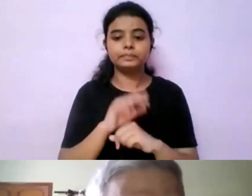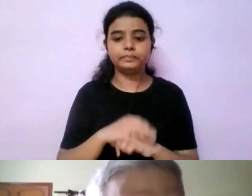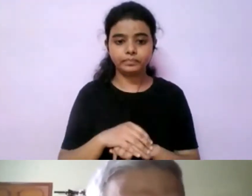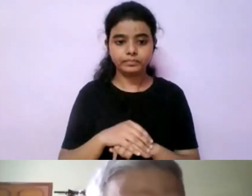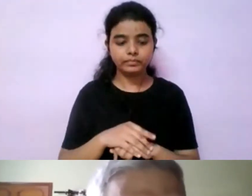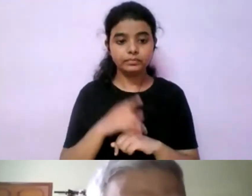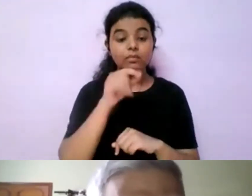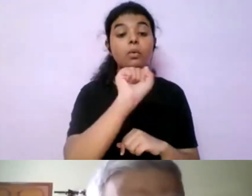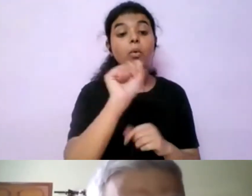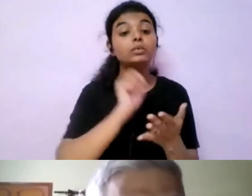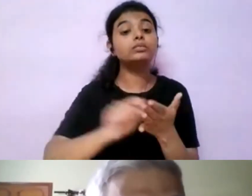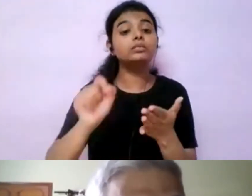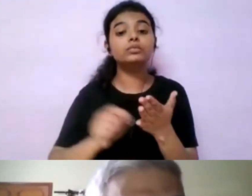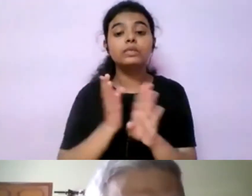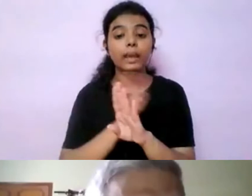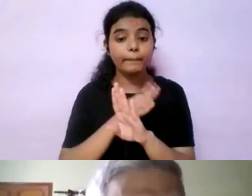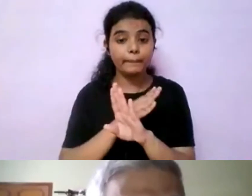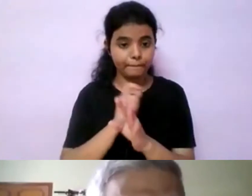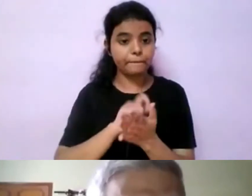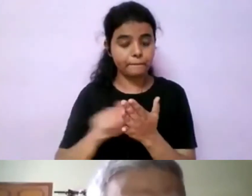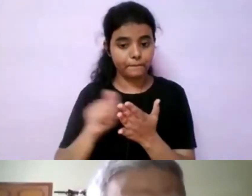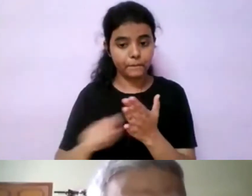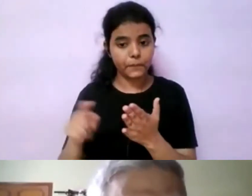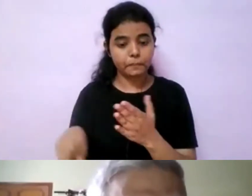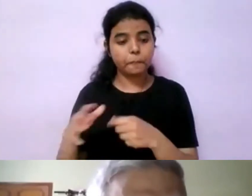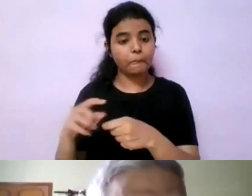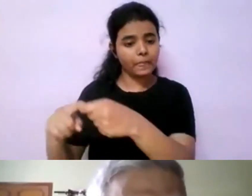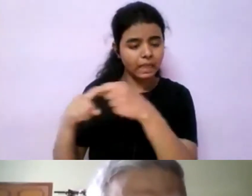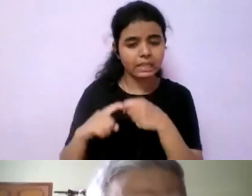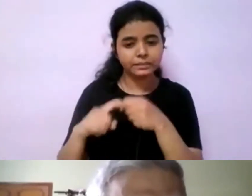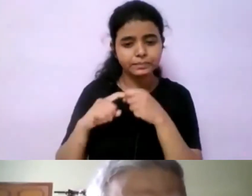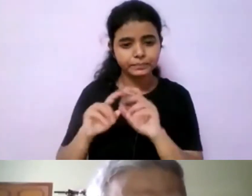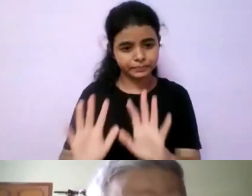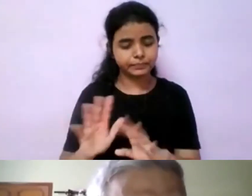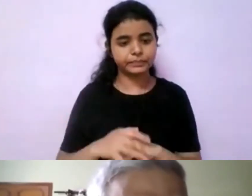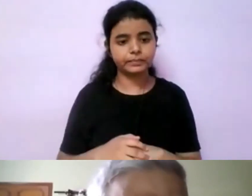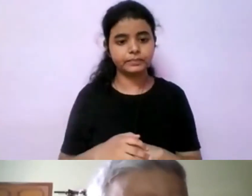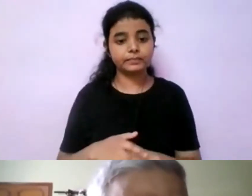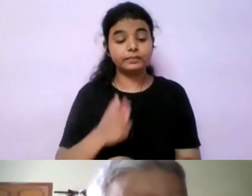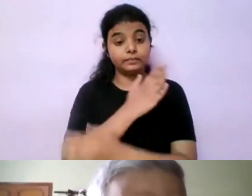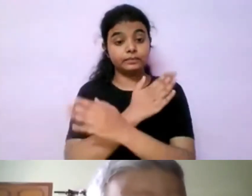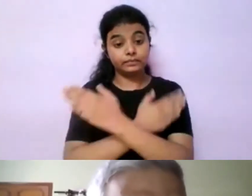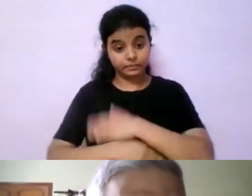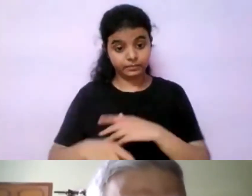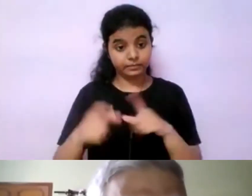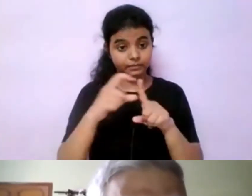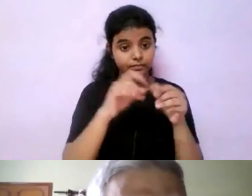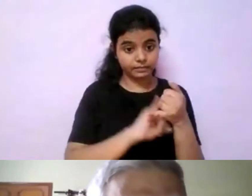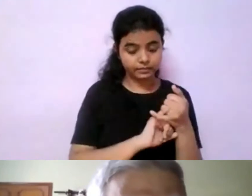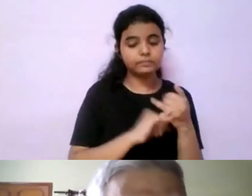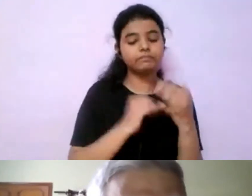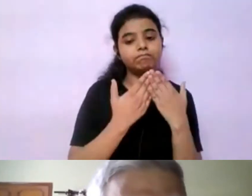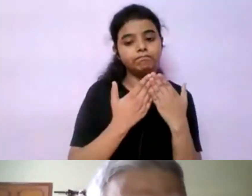writings recently, you bring in these questions of emancipatory disability studies and the question